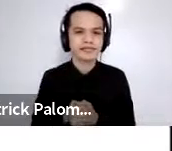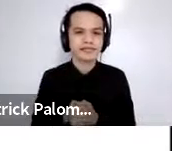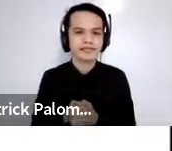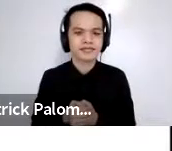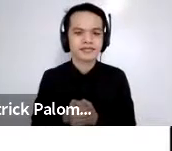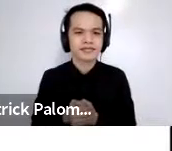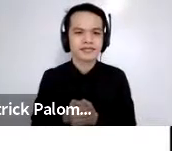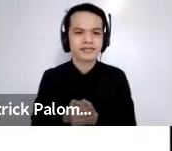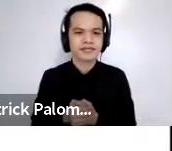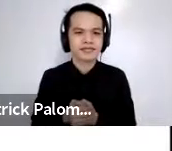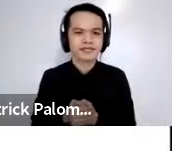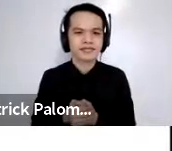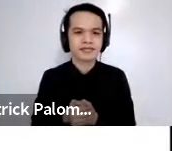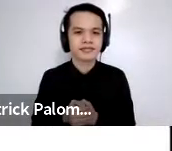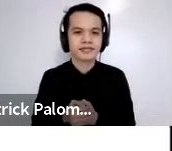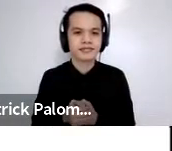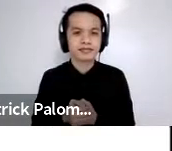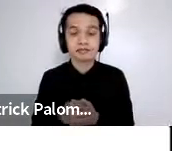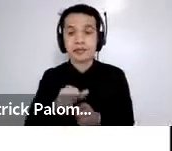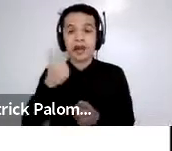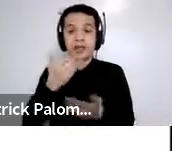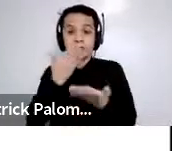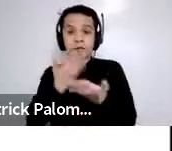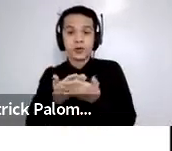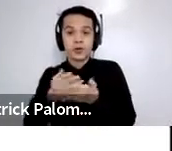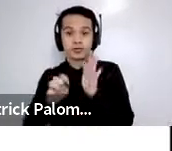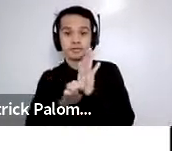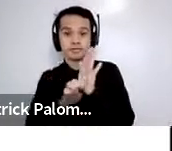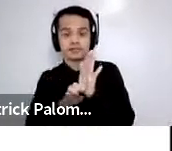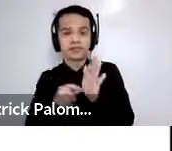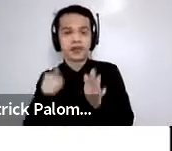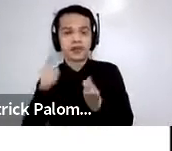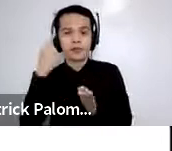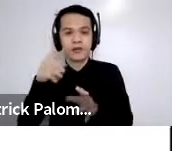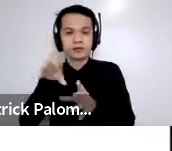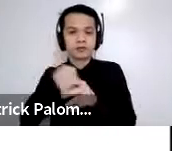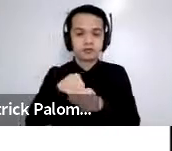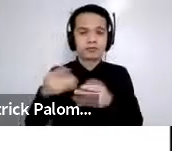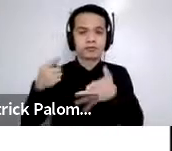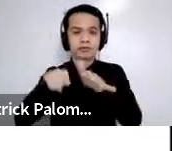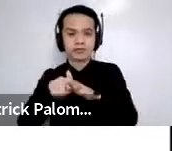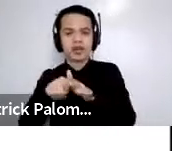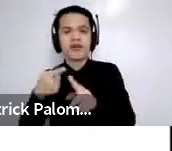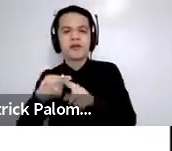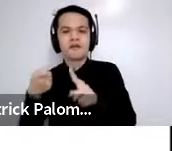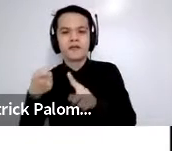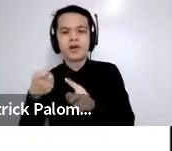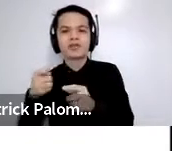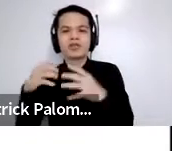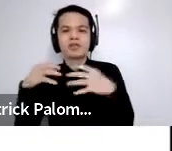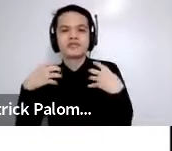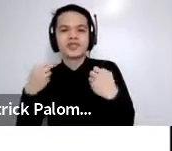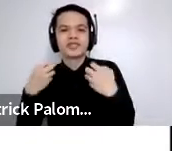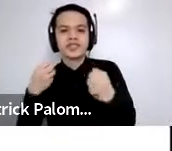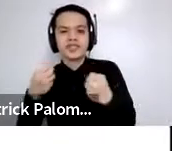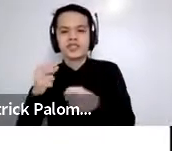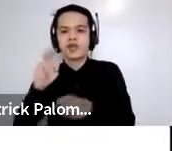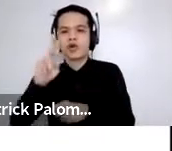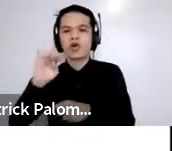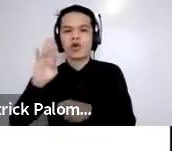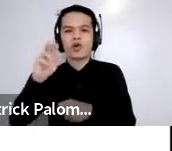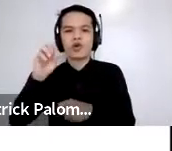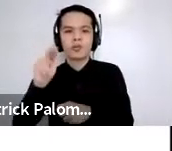Another good example of participation and inclusion is coming from the Strengthening Urban Preparedness Through Preventive Action